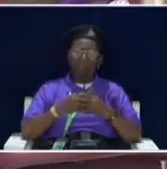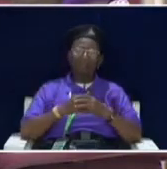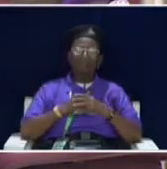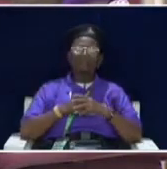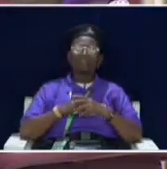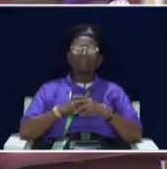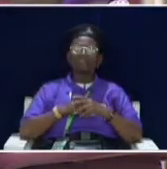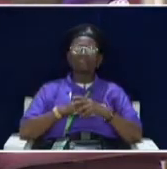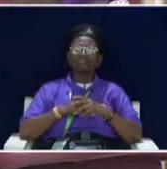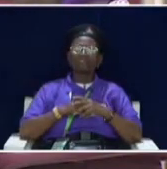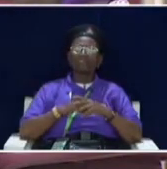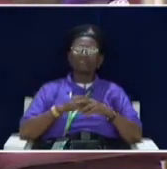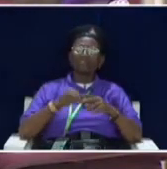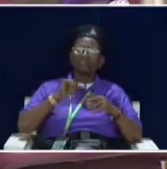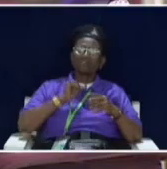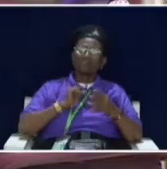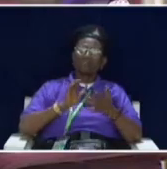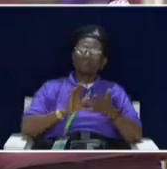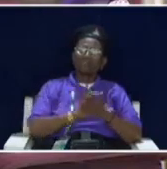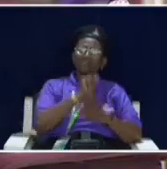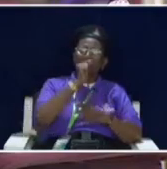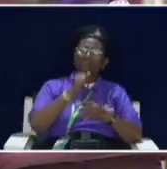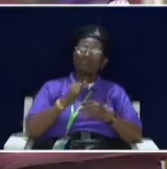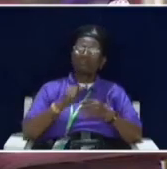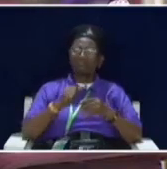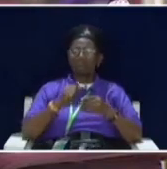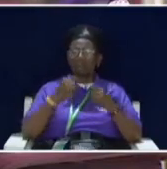You know, I believe sincerely